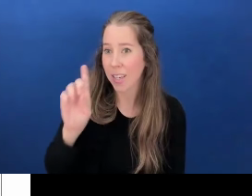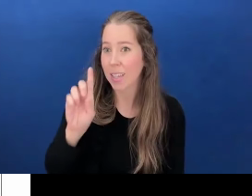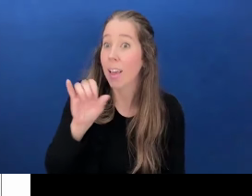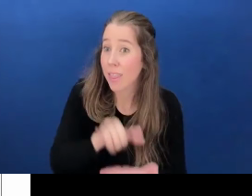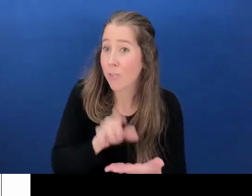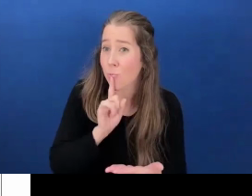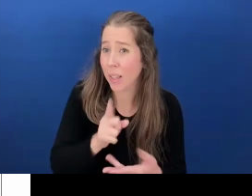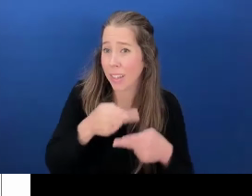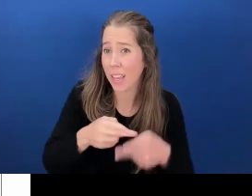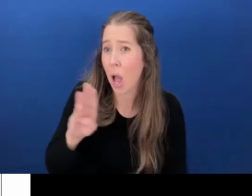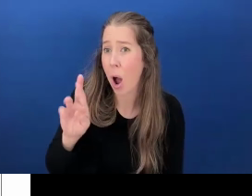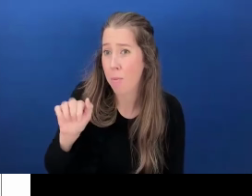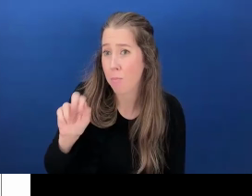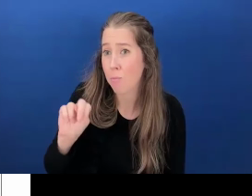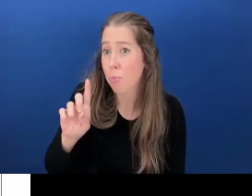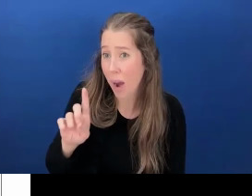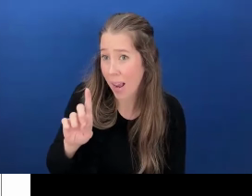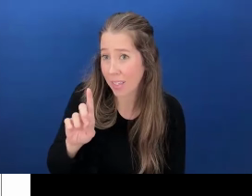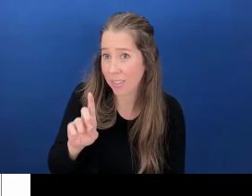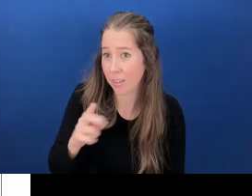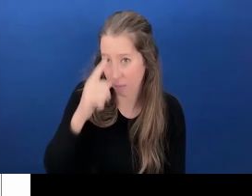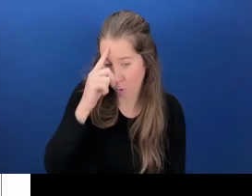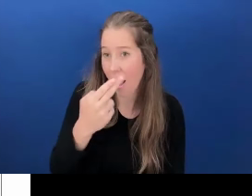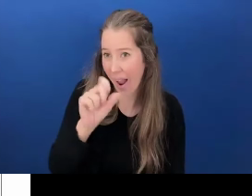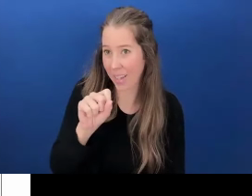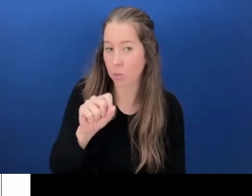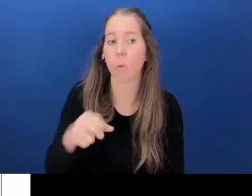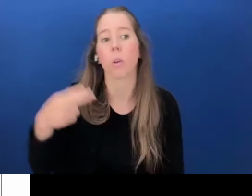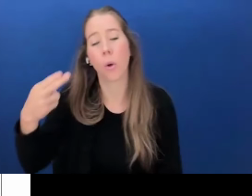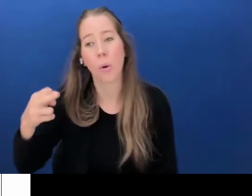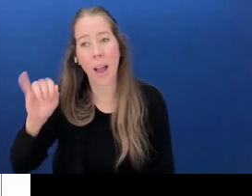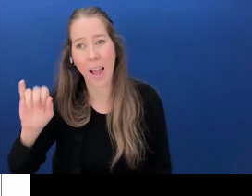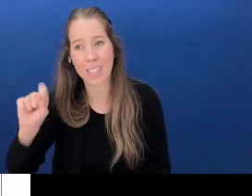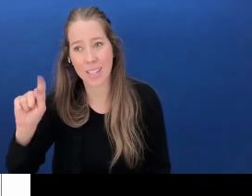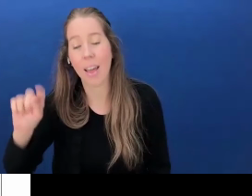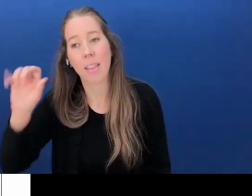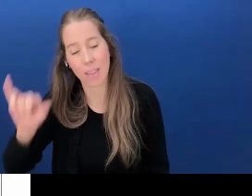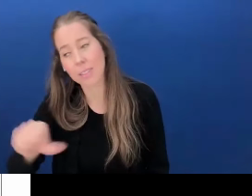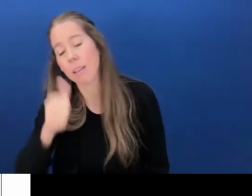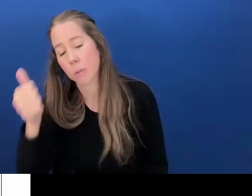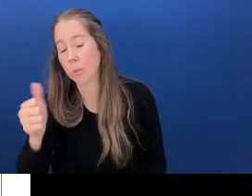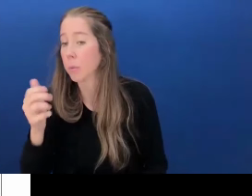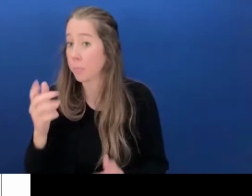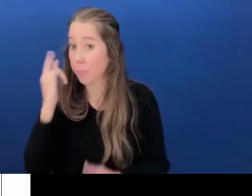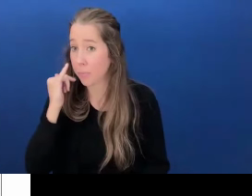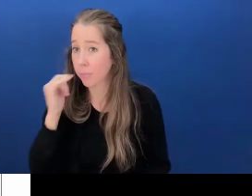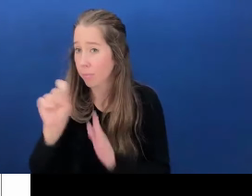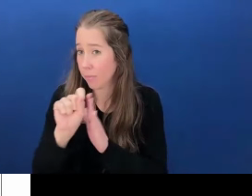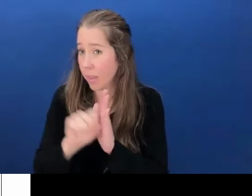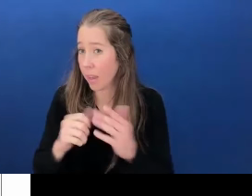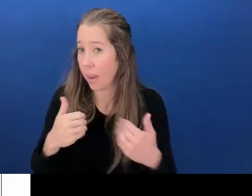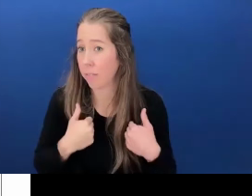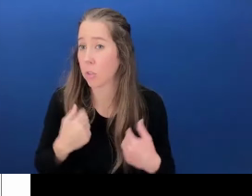of a high school equivalency. So HiSET is another one. So in the state of California, there's only